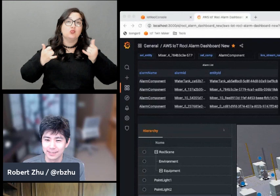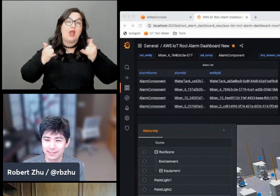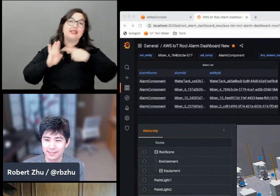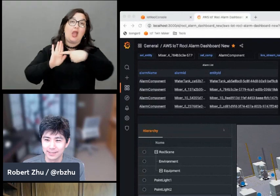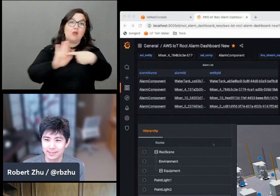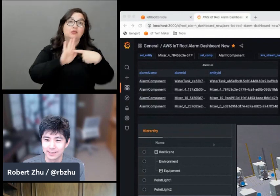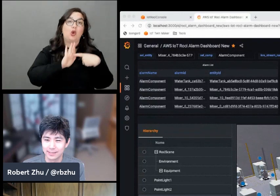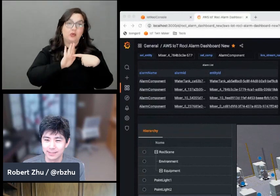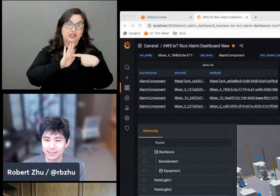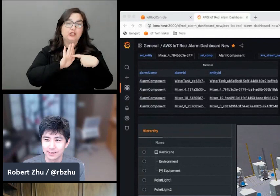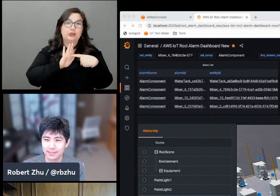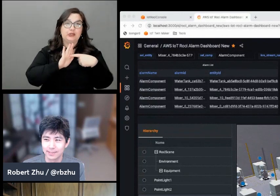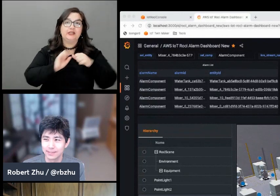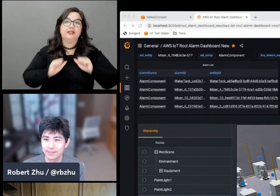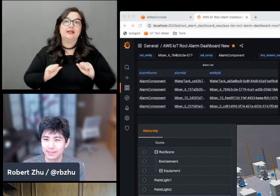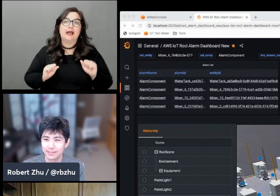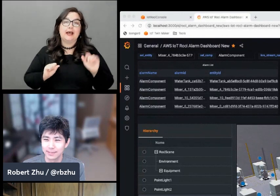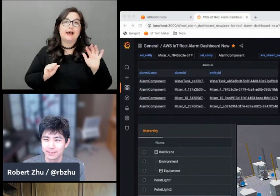is